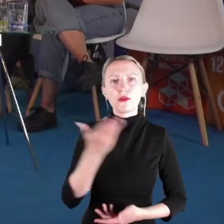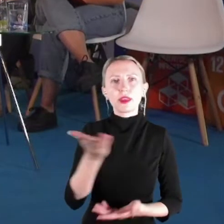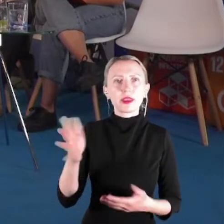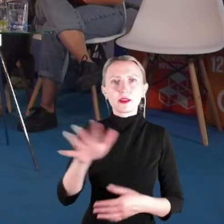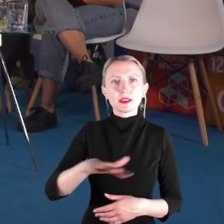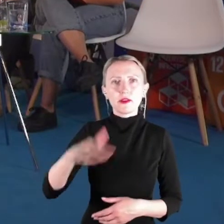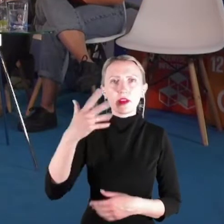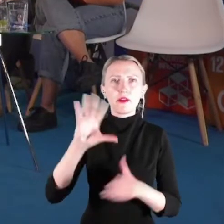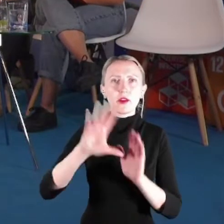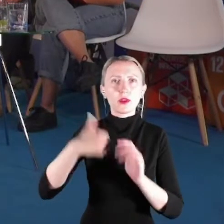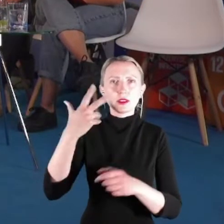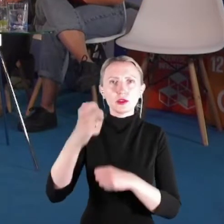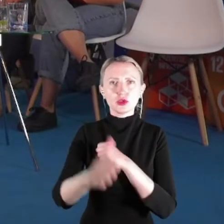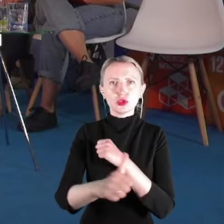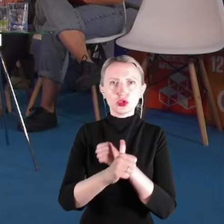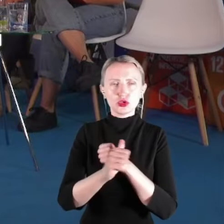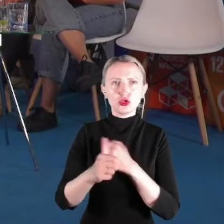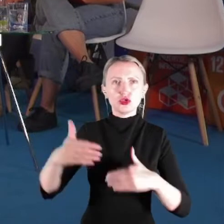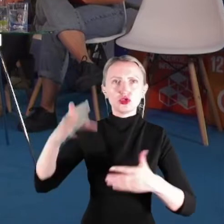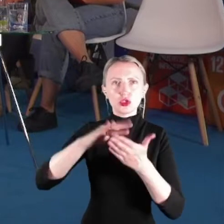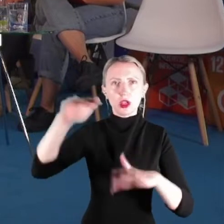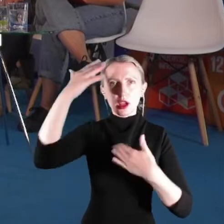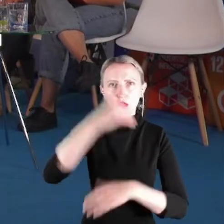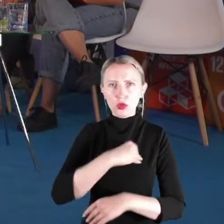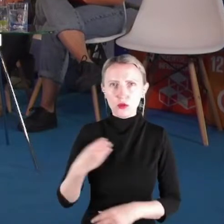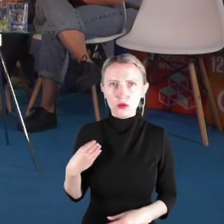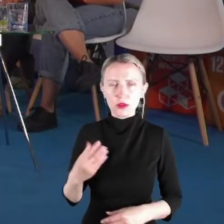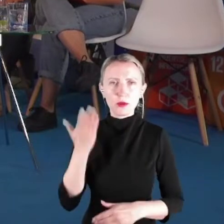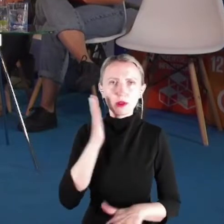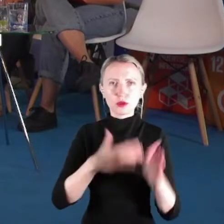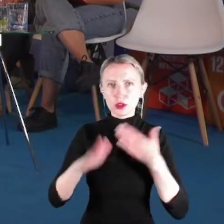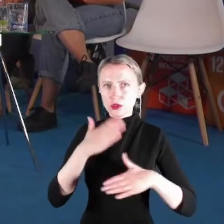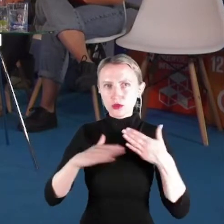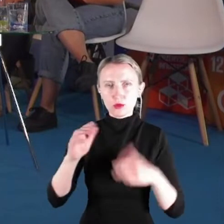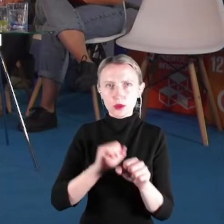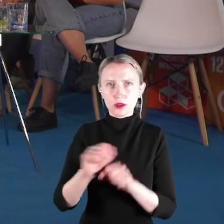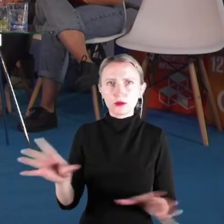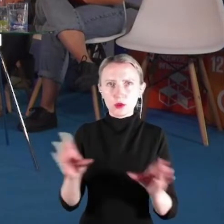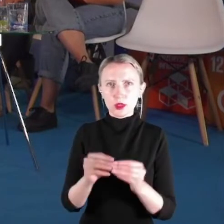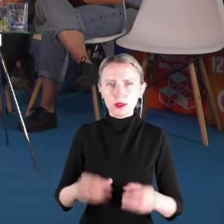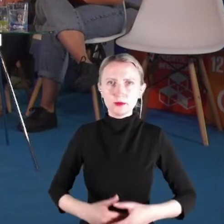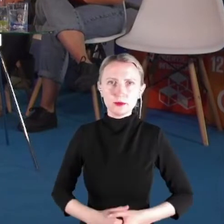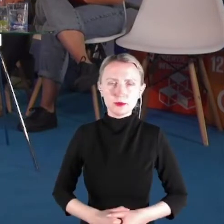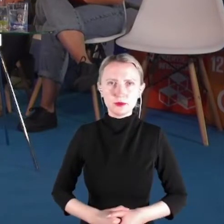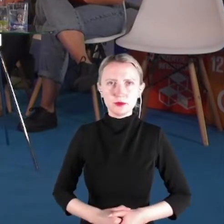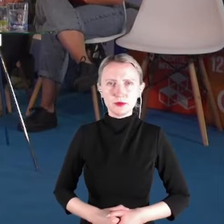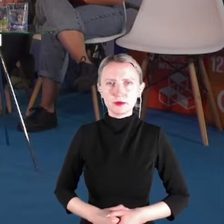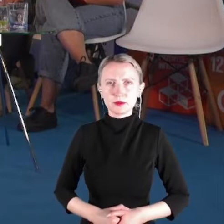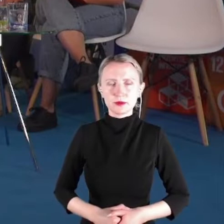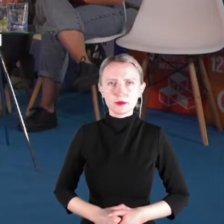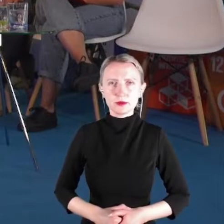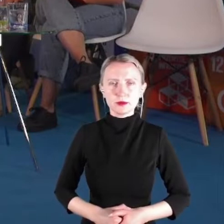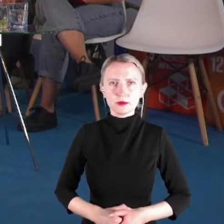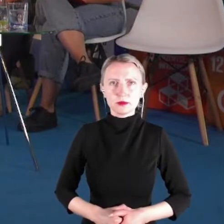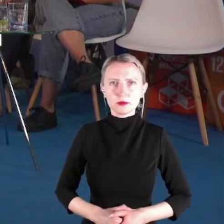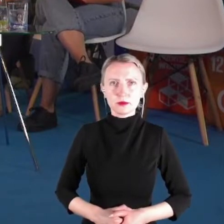enjoying Katowice and Poland, and that the second day of World Urban Forum was